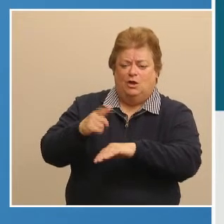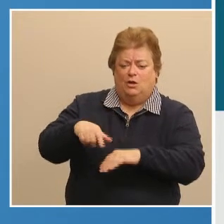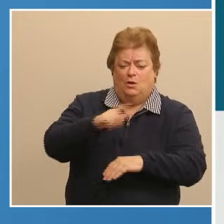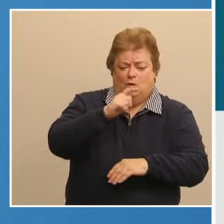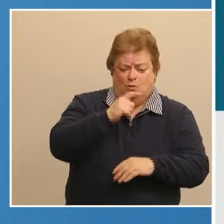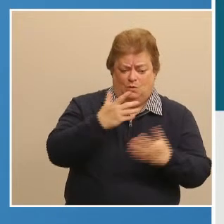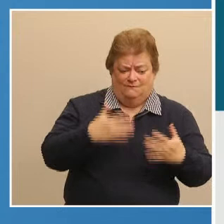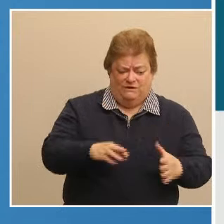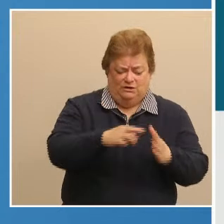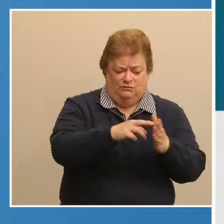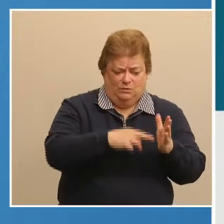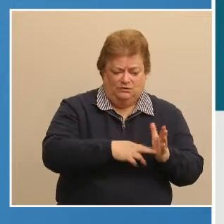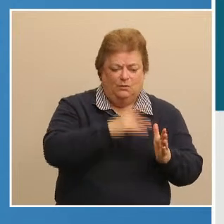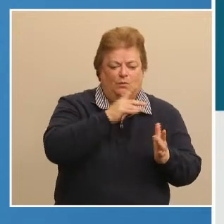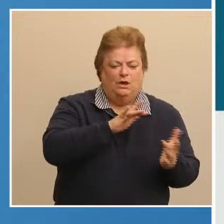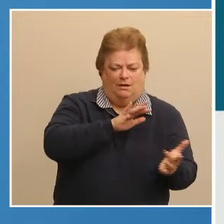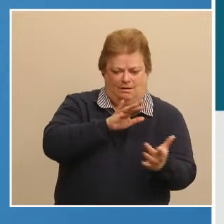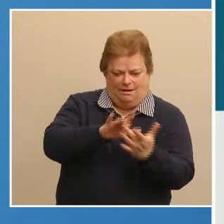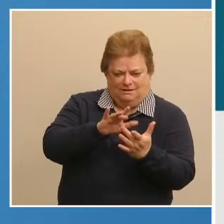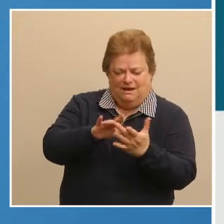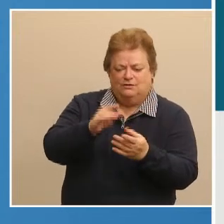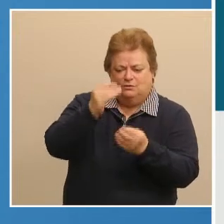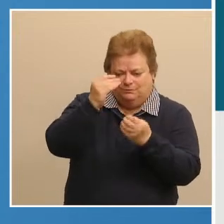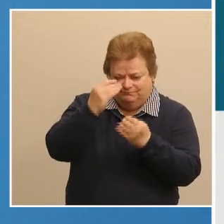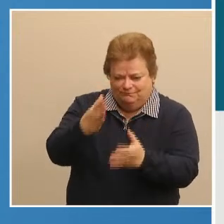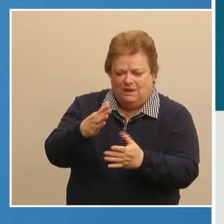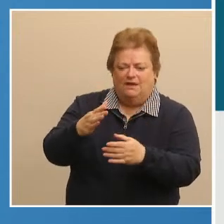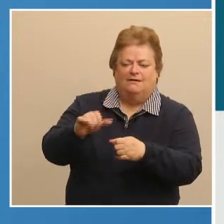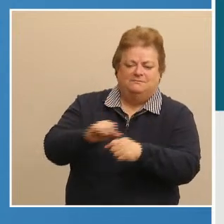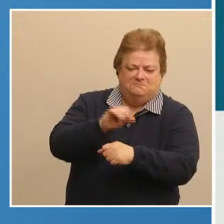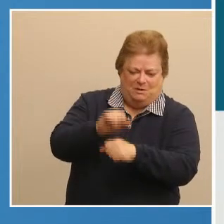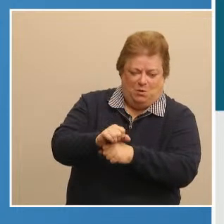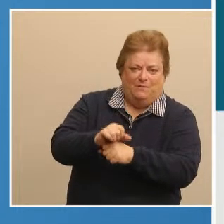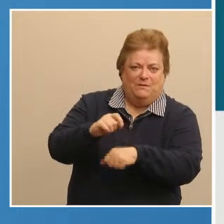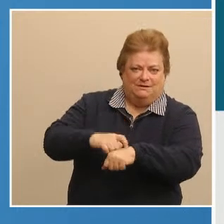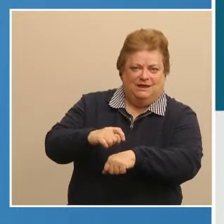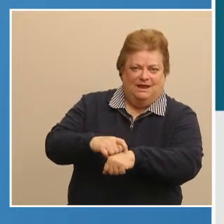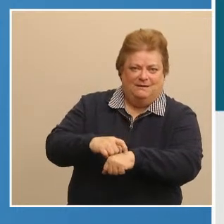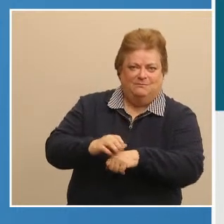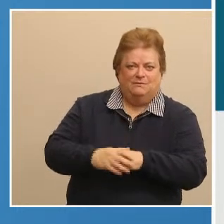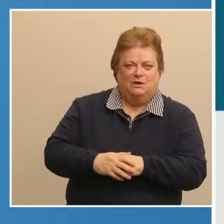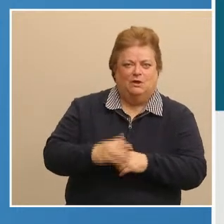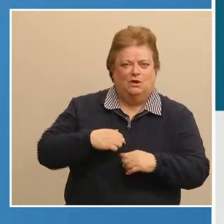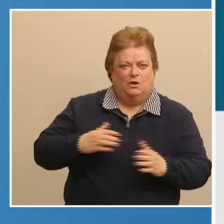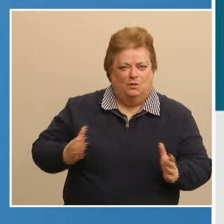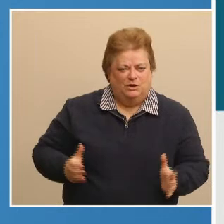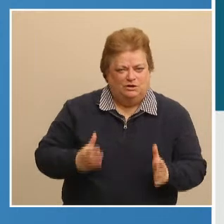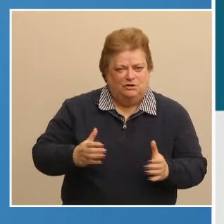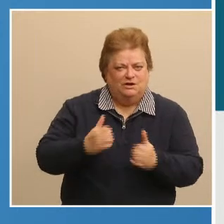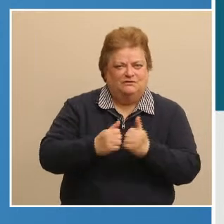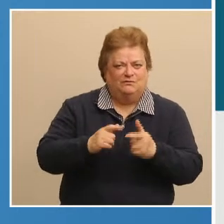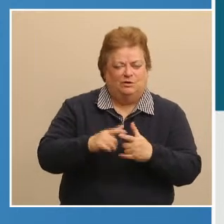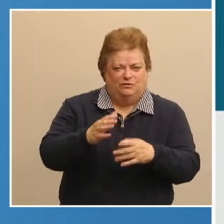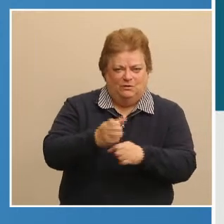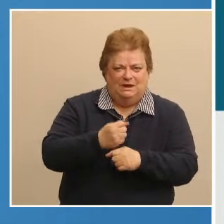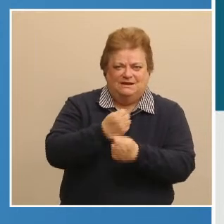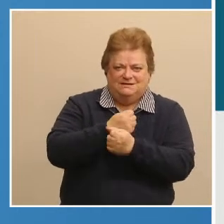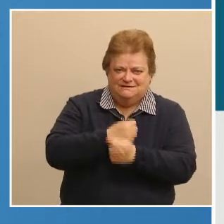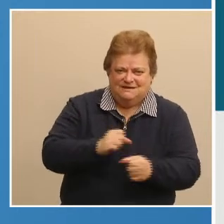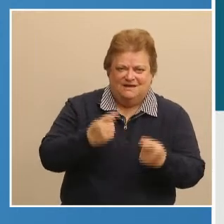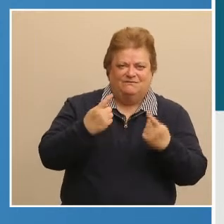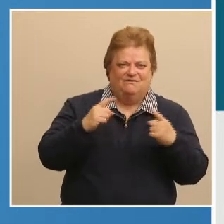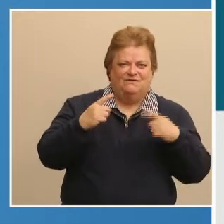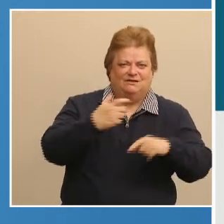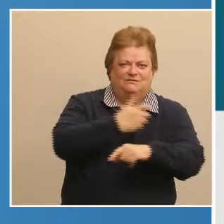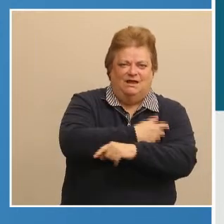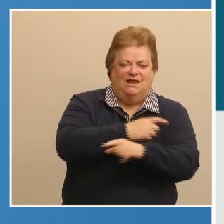be contacted to schedule an appointment to get vaccinated. We encourage everyone to receive the safe and effective vaccine as soon